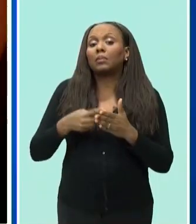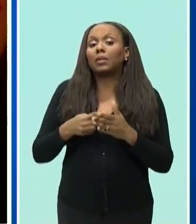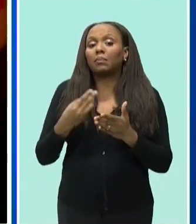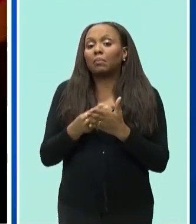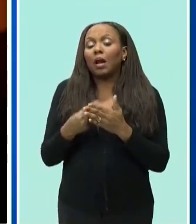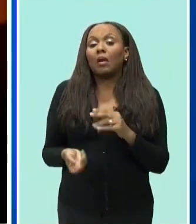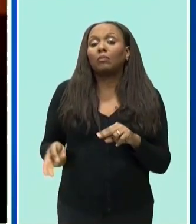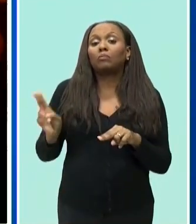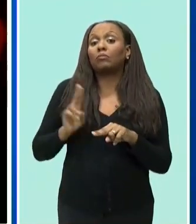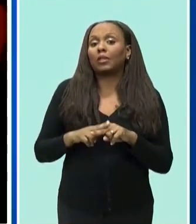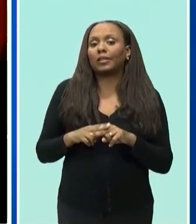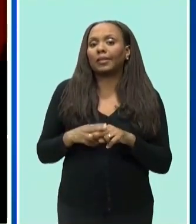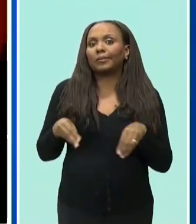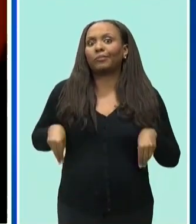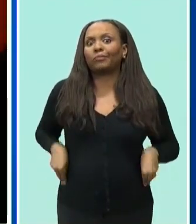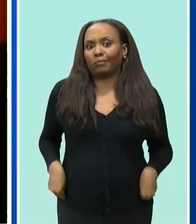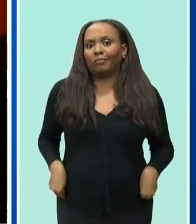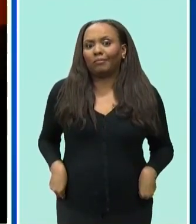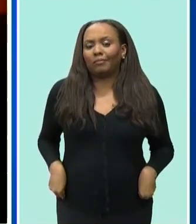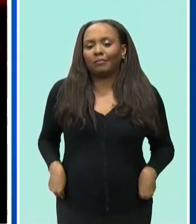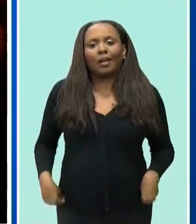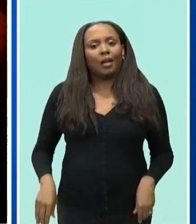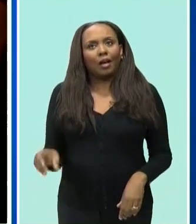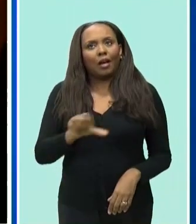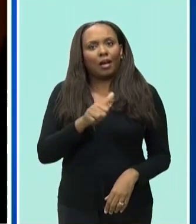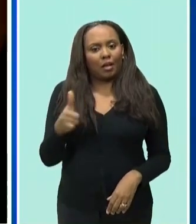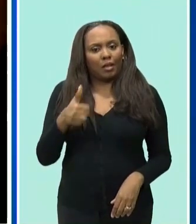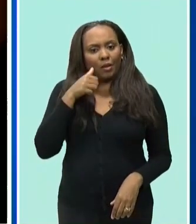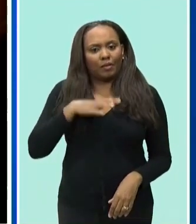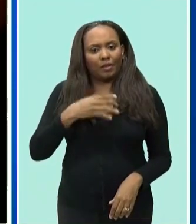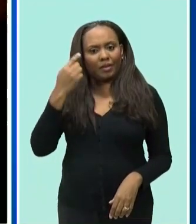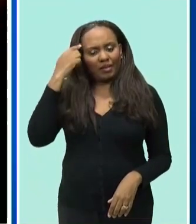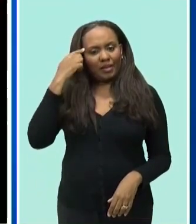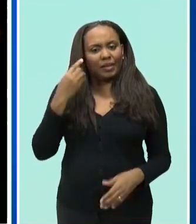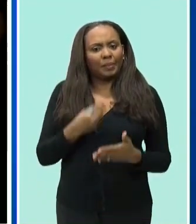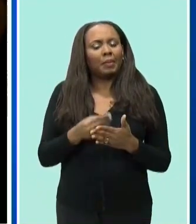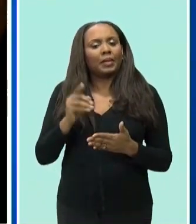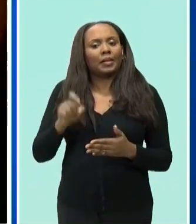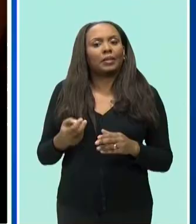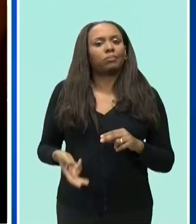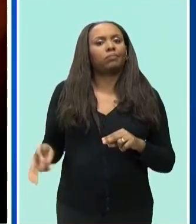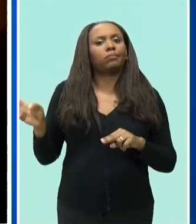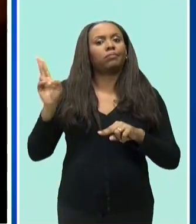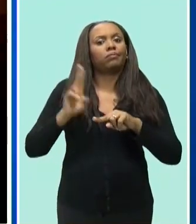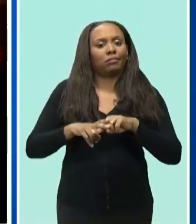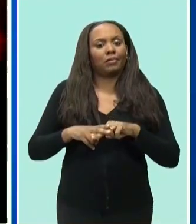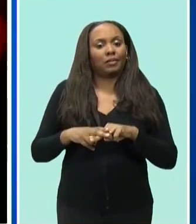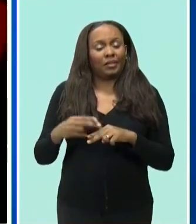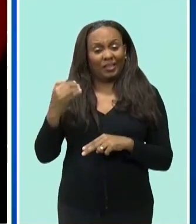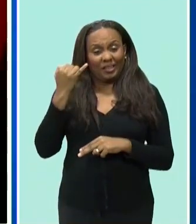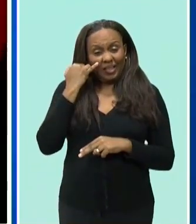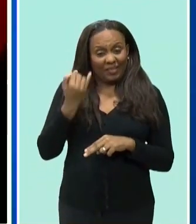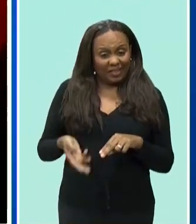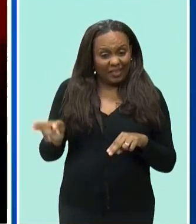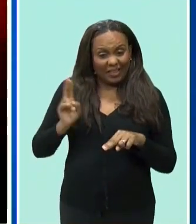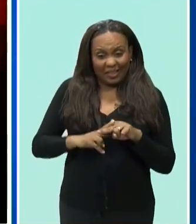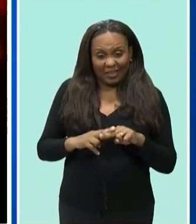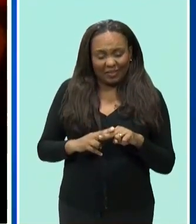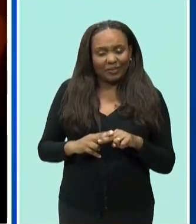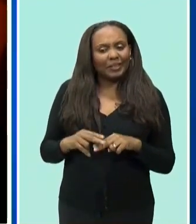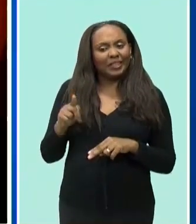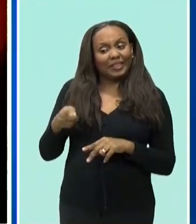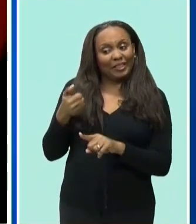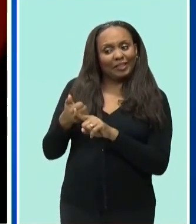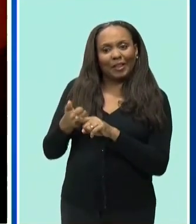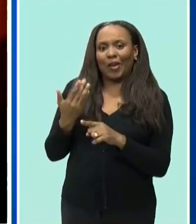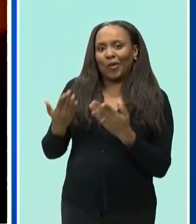for police officers. Similarly, Tara D thinks the salary needs to go up. Tara says if the salary is increased, she might